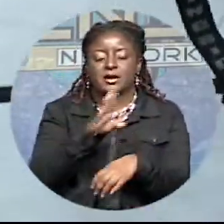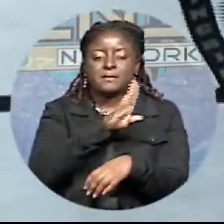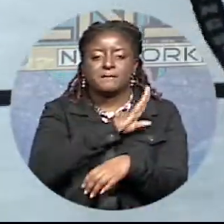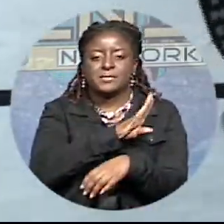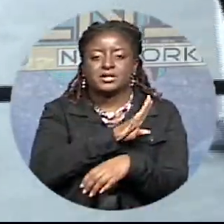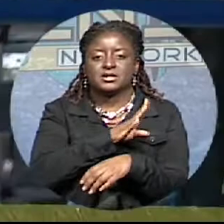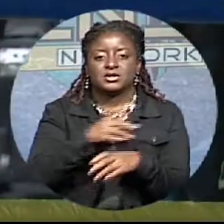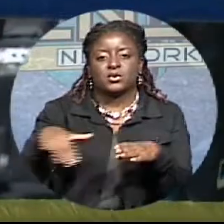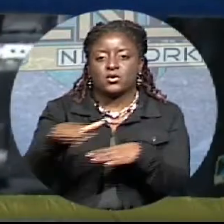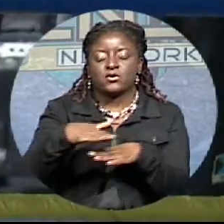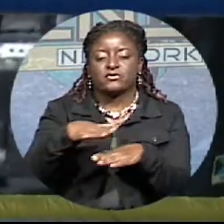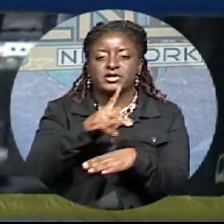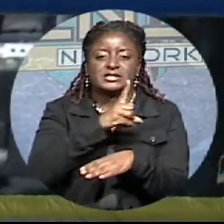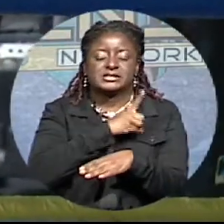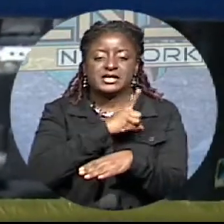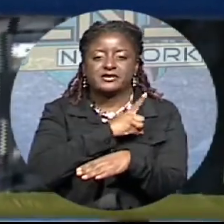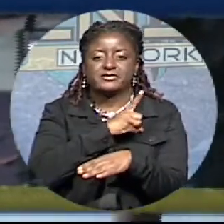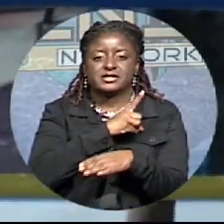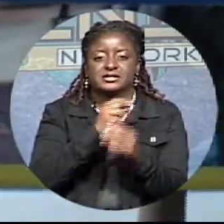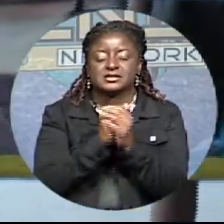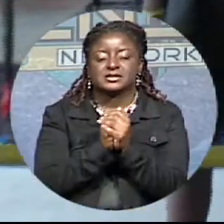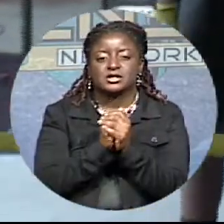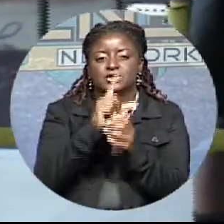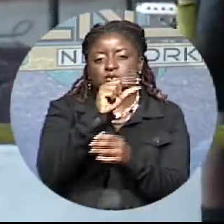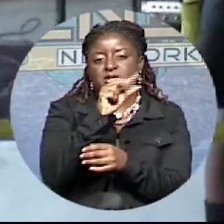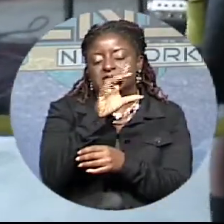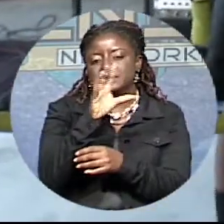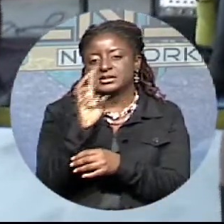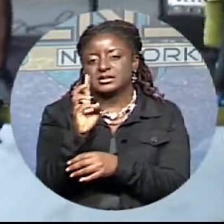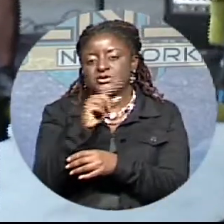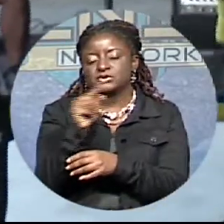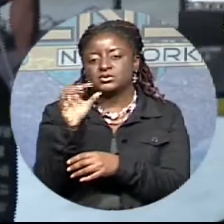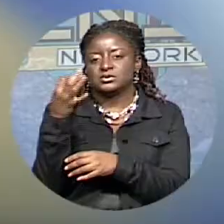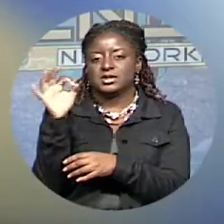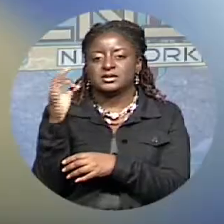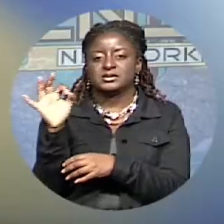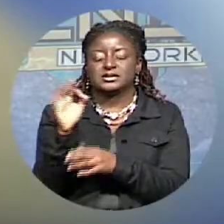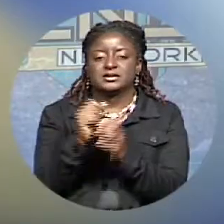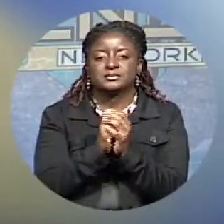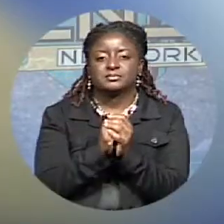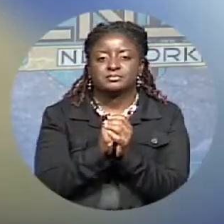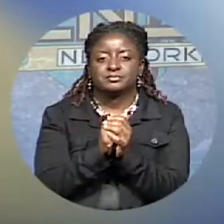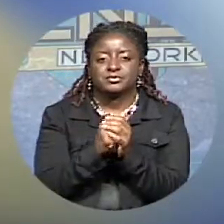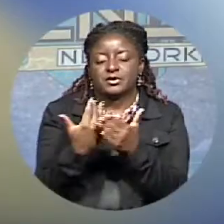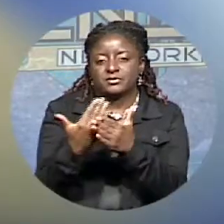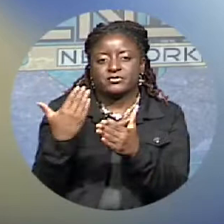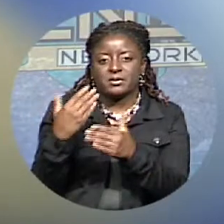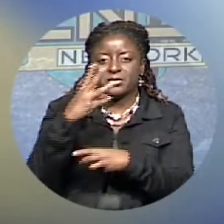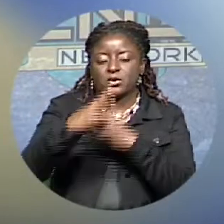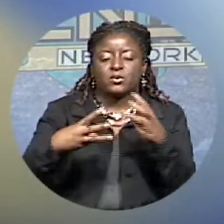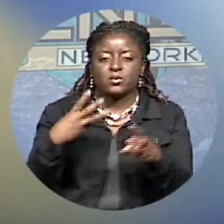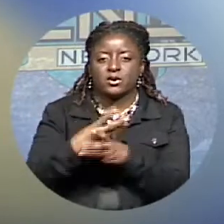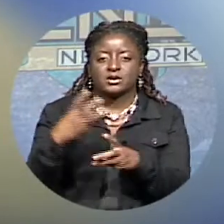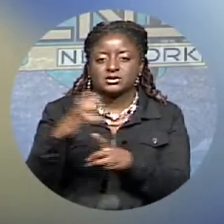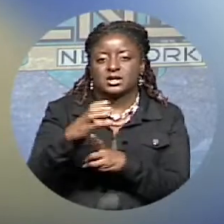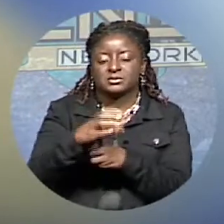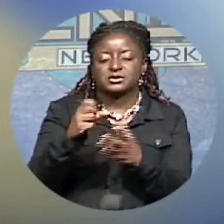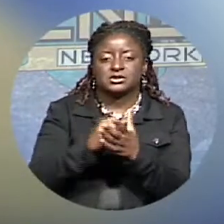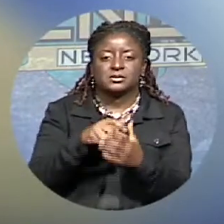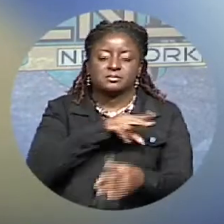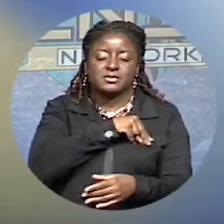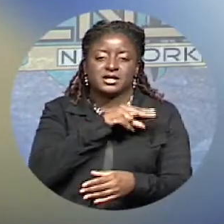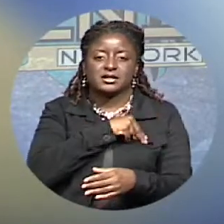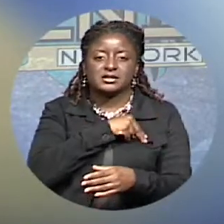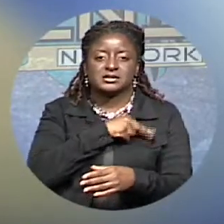win over Anwar Davis by a final on points, 26-19. Well, former World Championship medalist Nathaniel